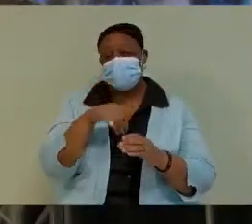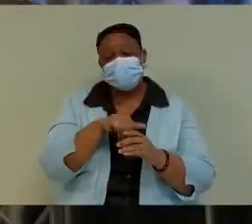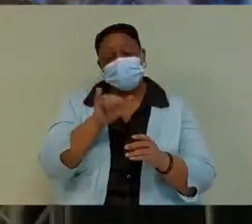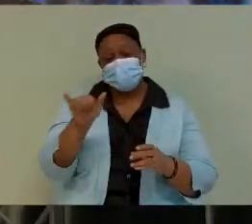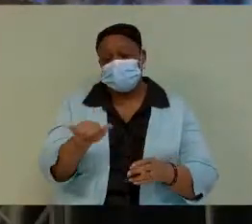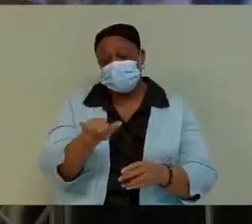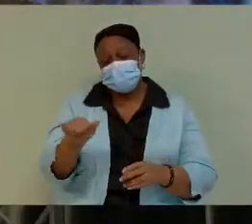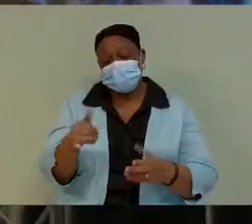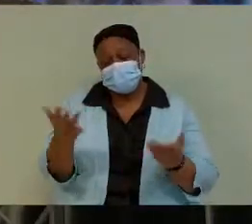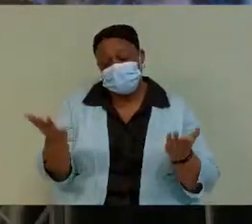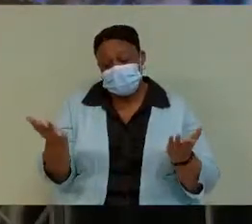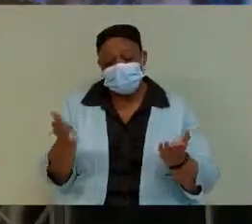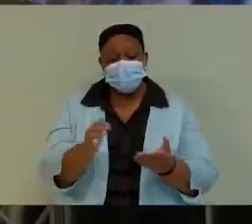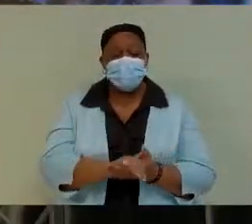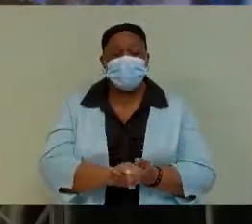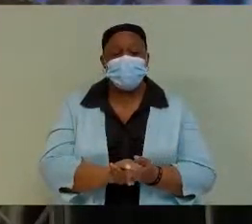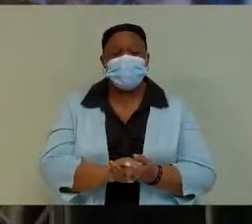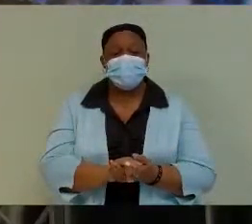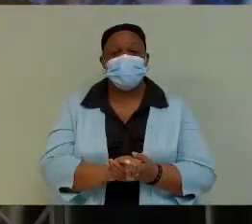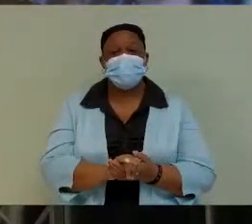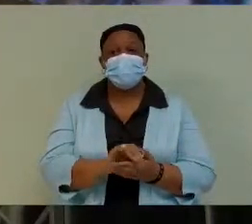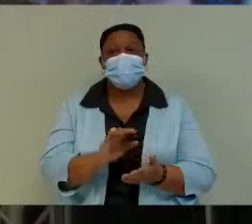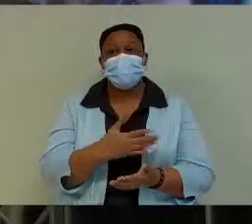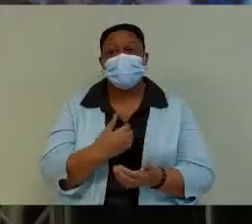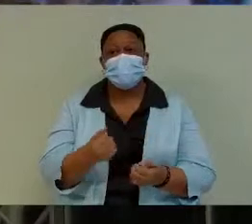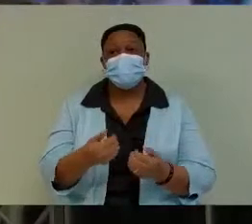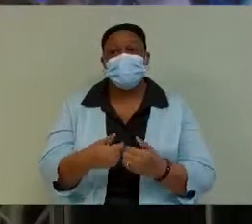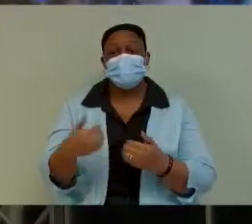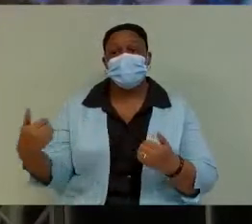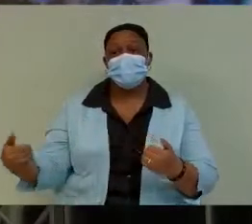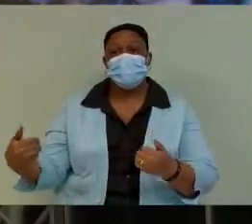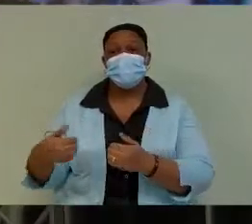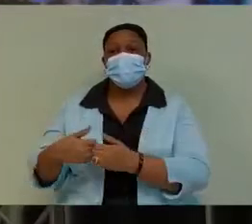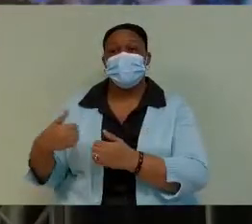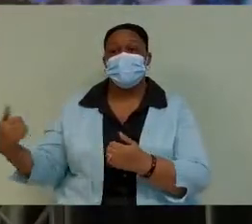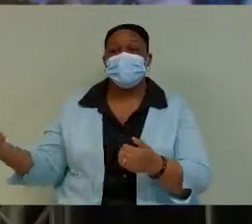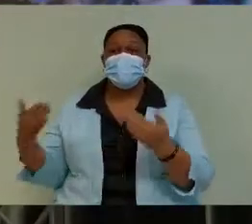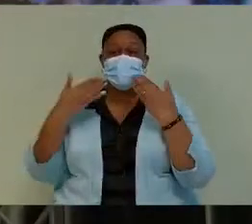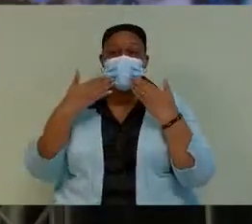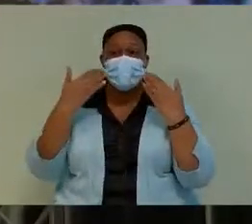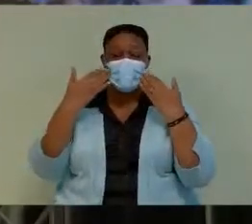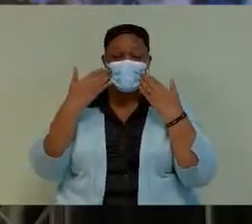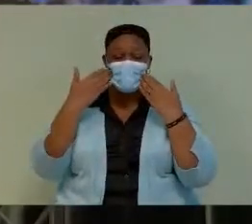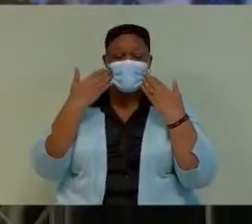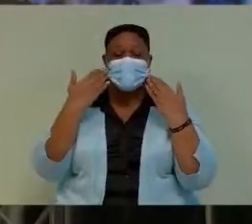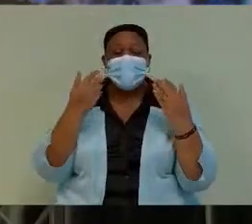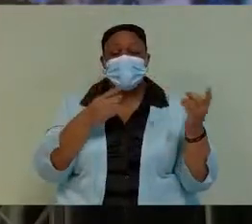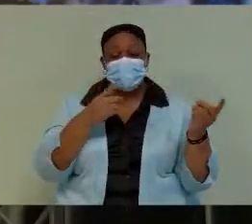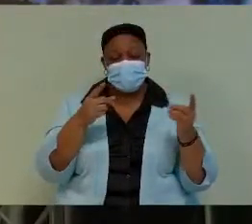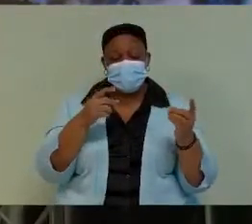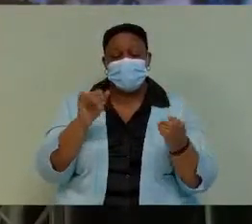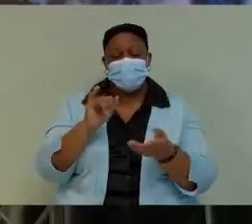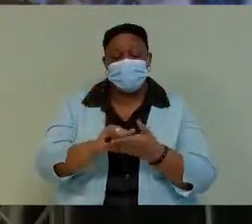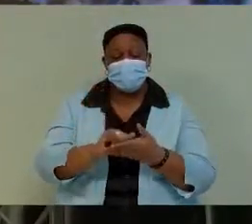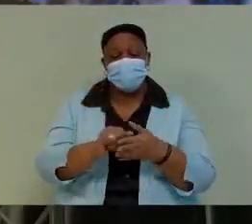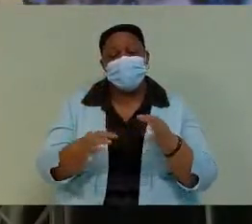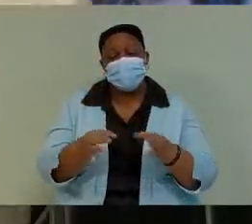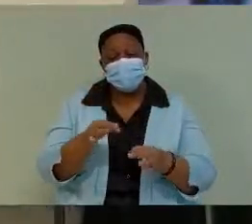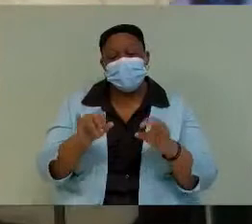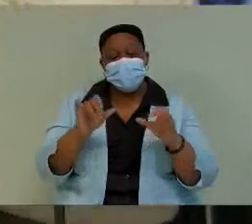yard, and social distancing and the wearing of masks is observed.